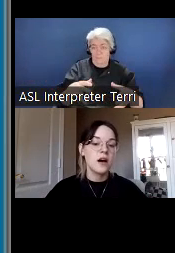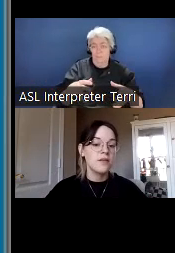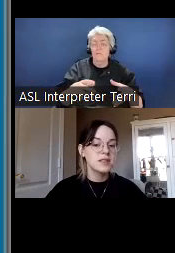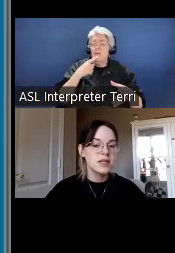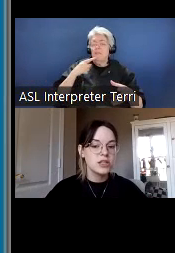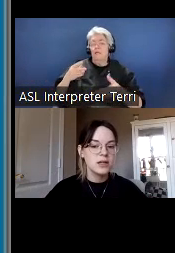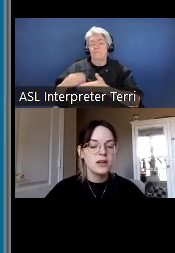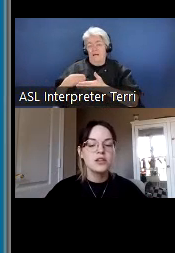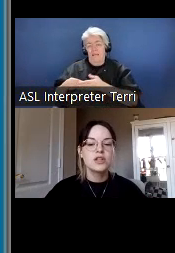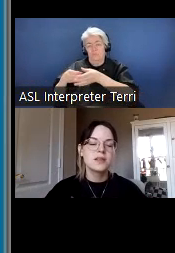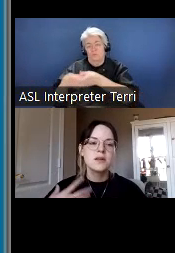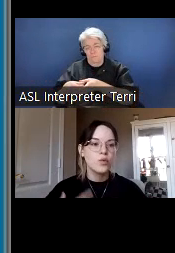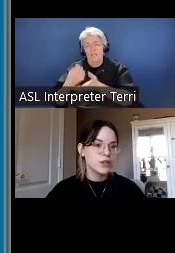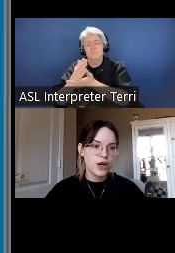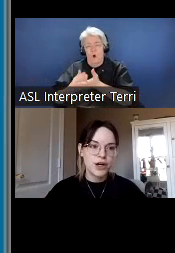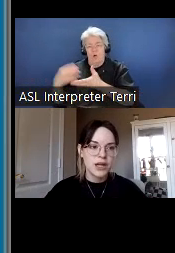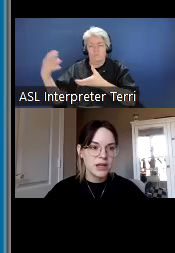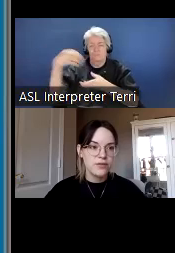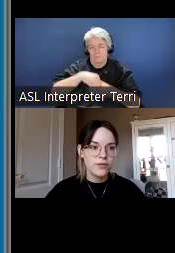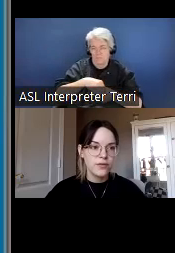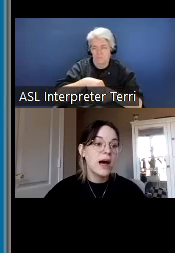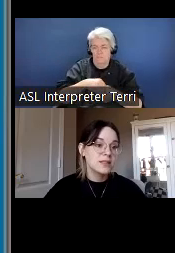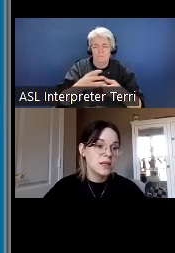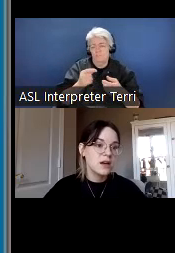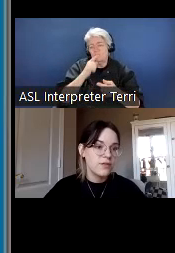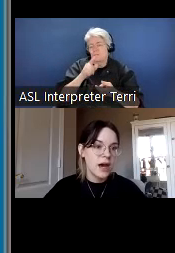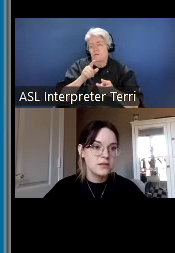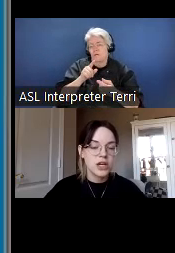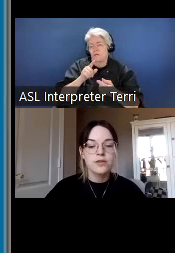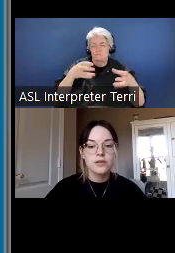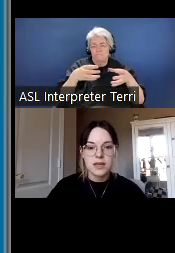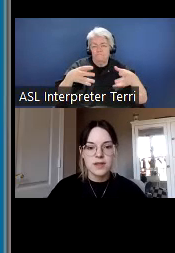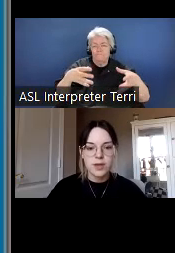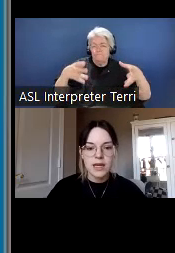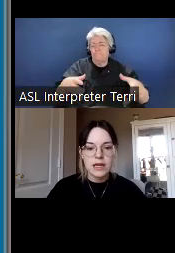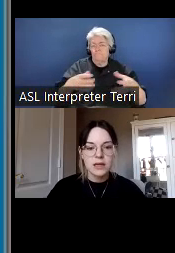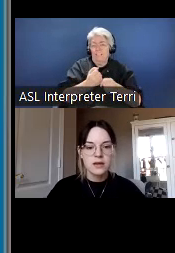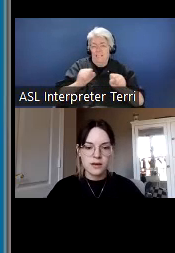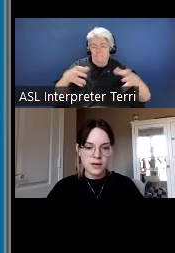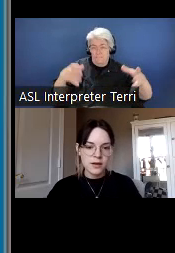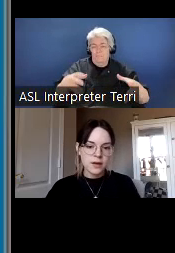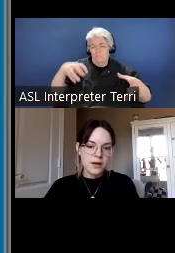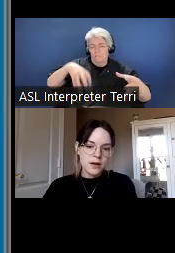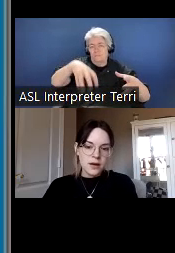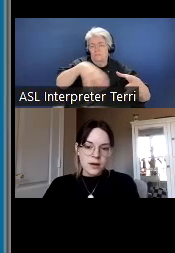into that conversation, just as a more targeted facet of that general safety planning.